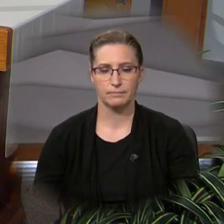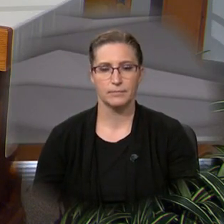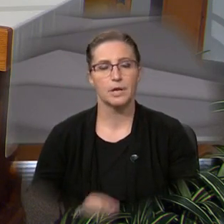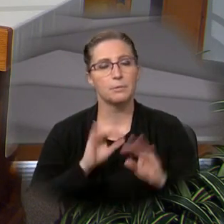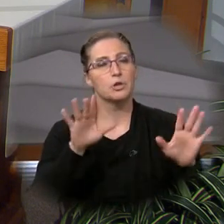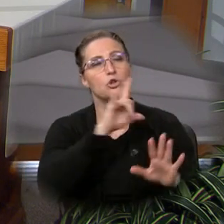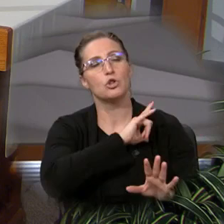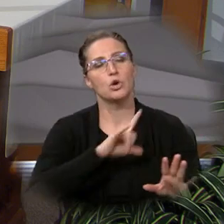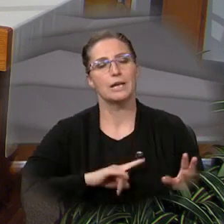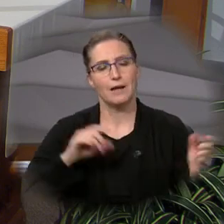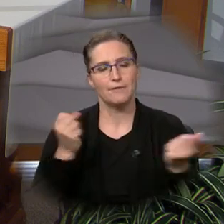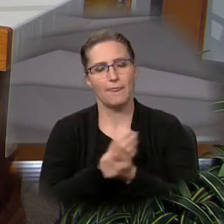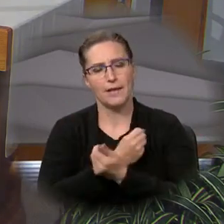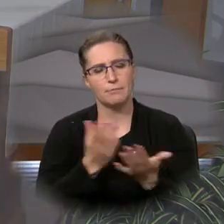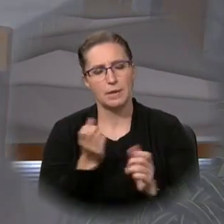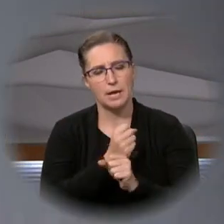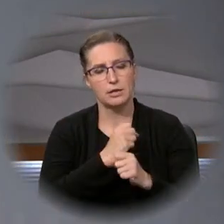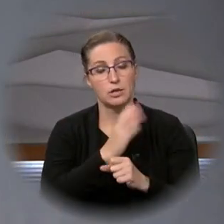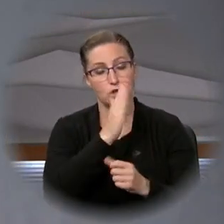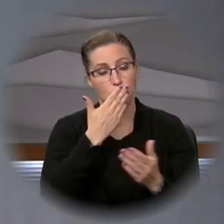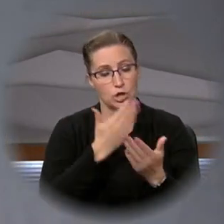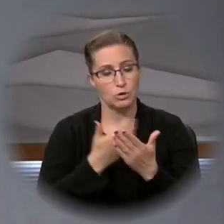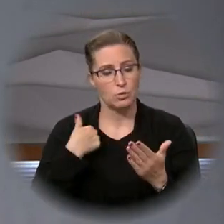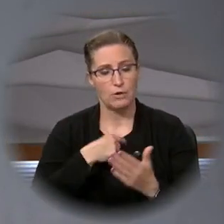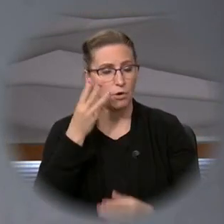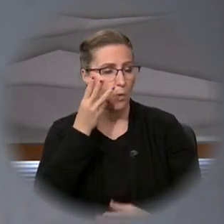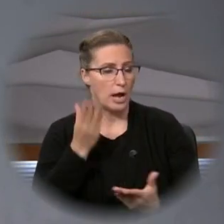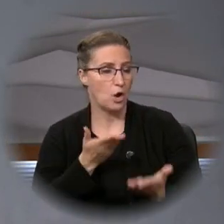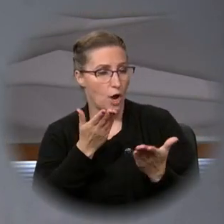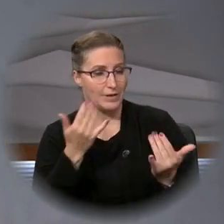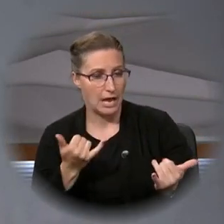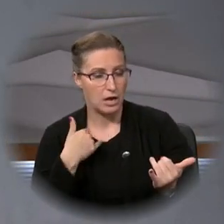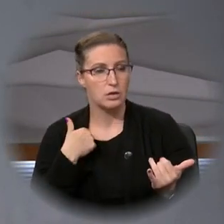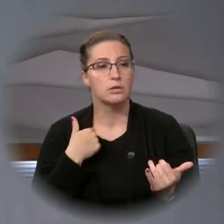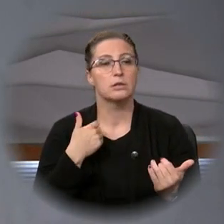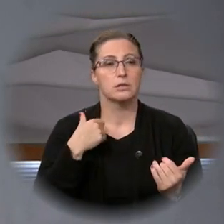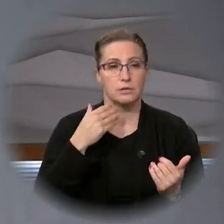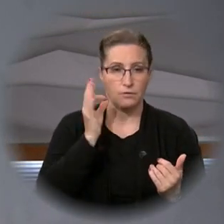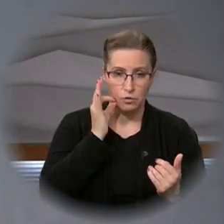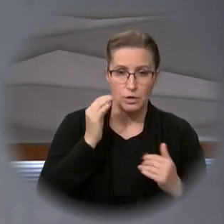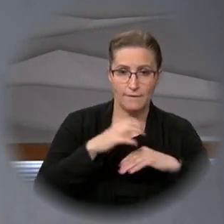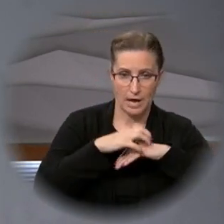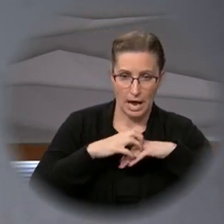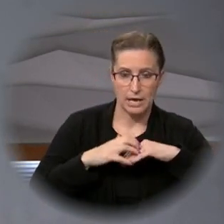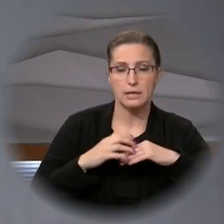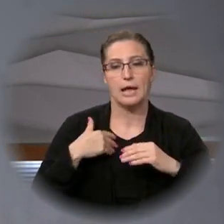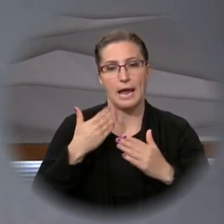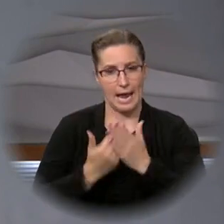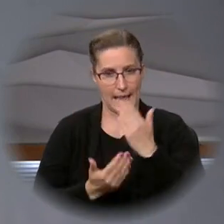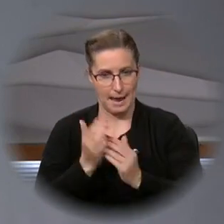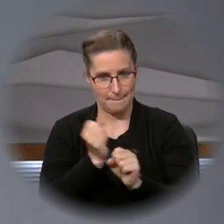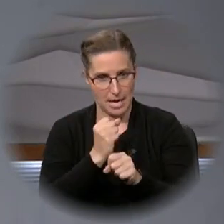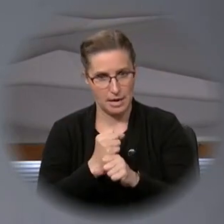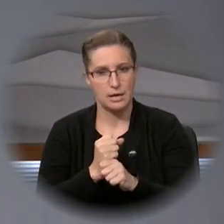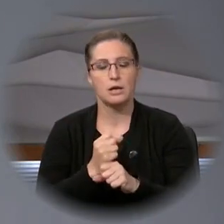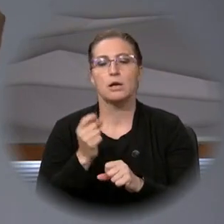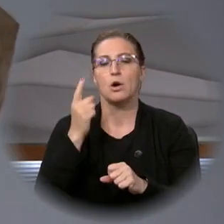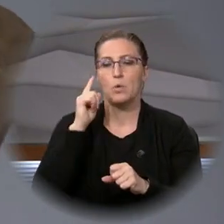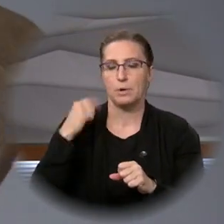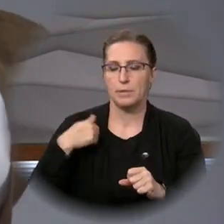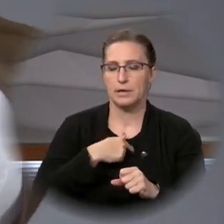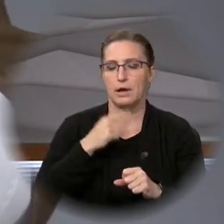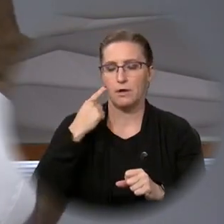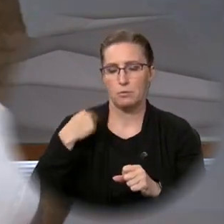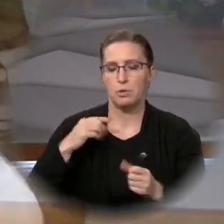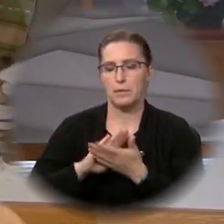Blessed are you, Lord God of all creation. Through your goodness we have this wine to offer. Fruit of the vine and work of human hands, it will become for us our